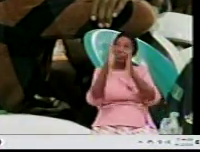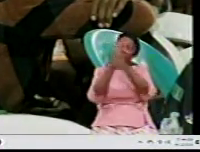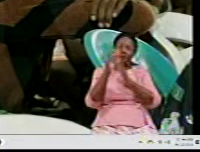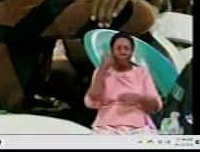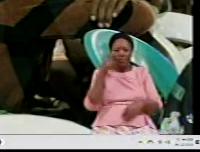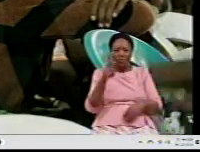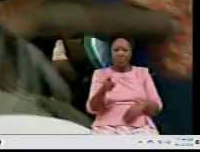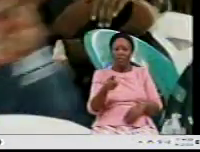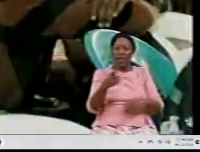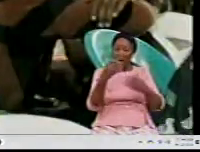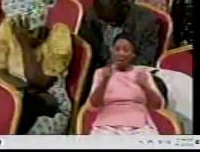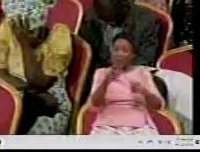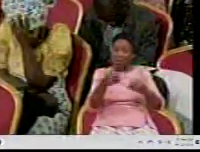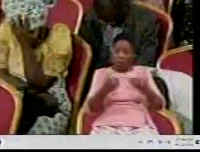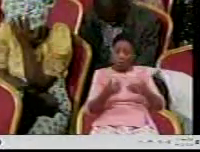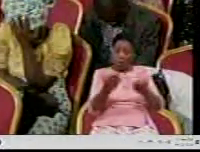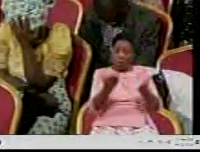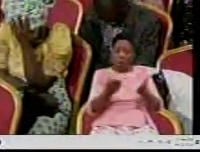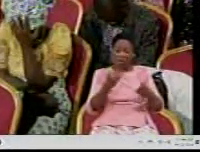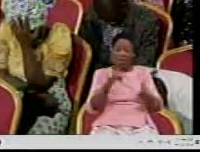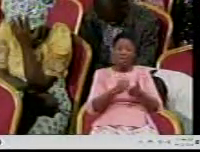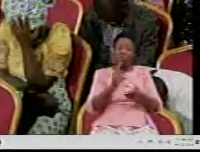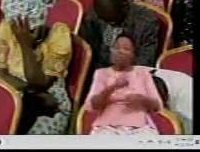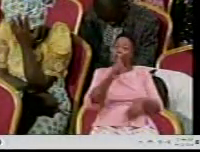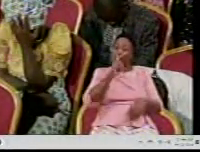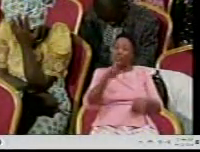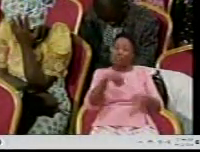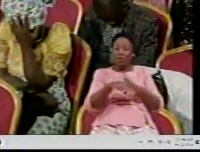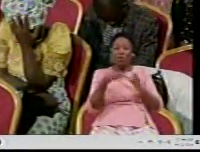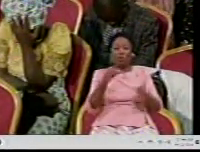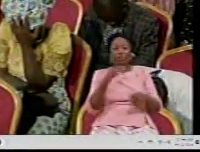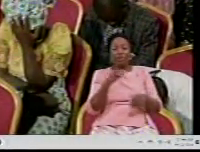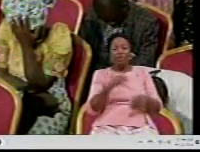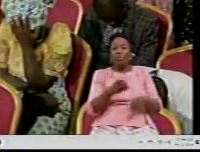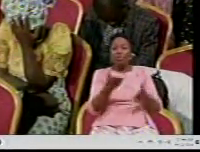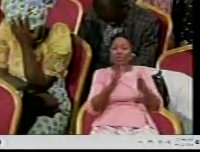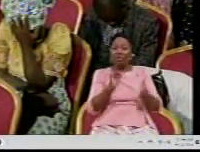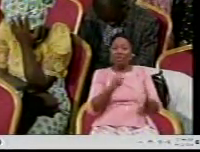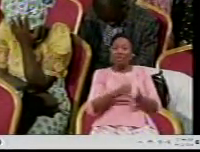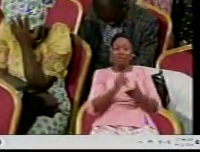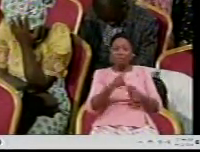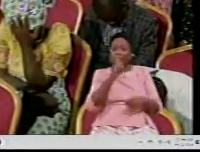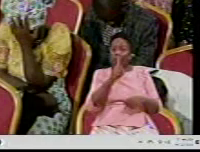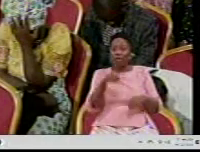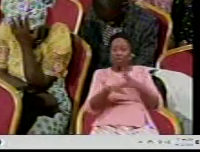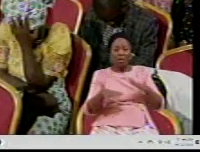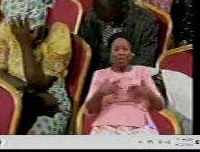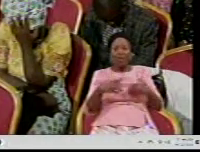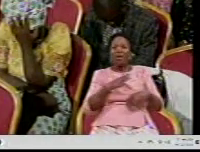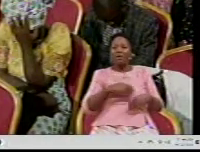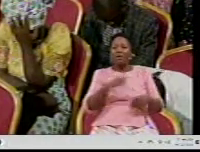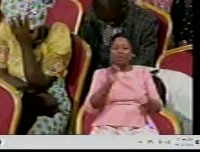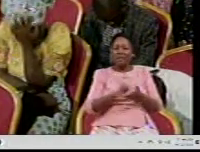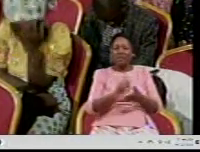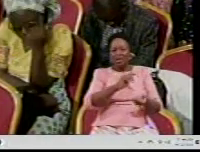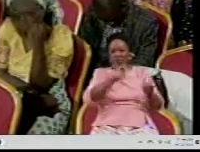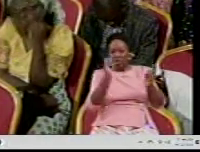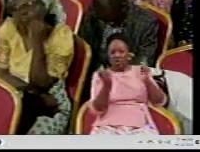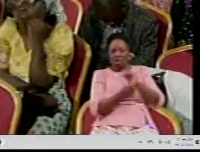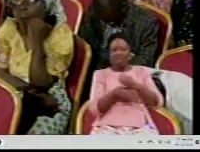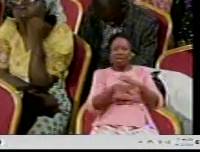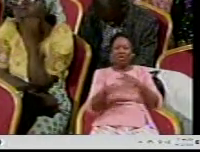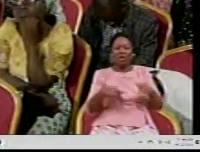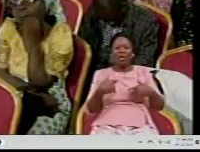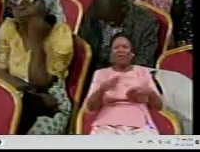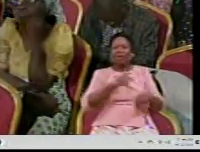the reality of that salvation, a transformation in your life, a change in your